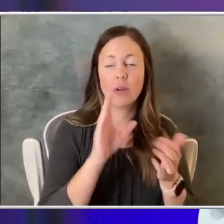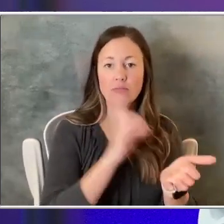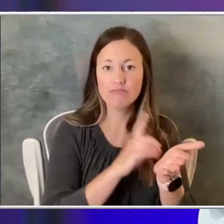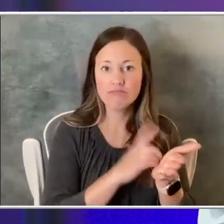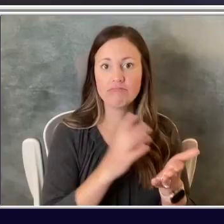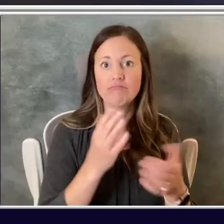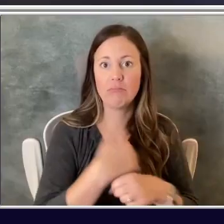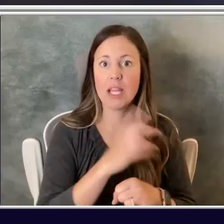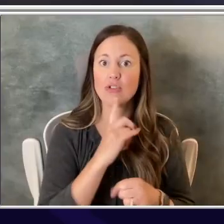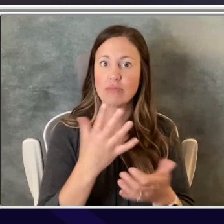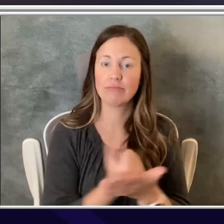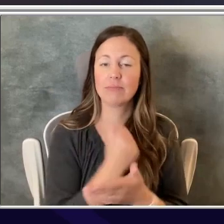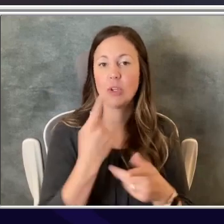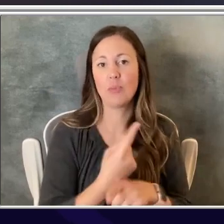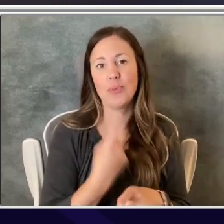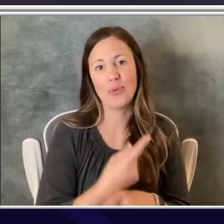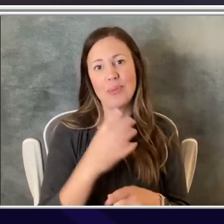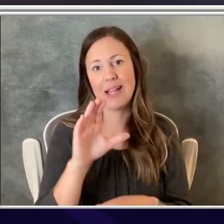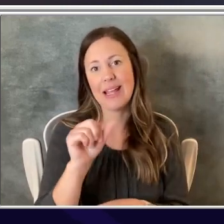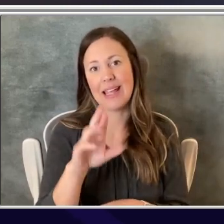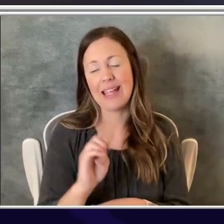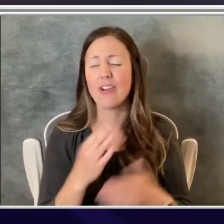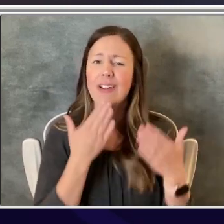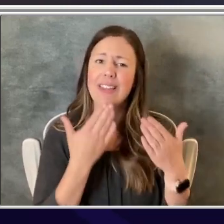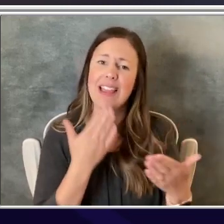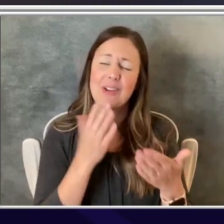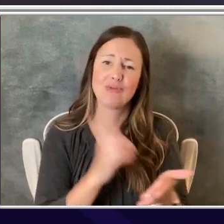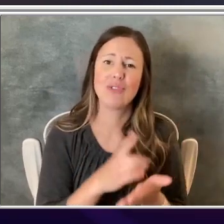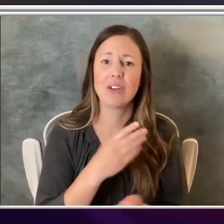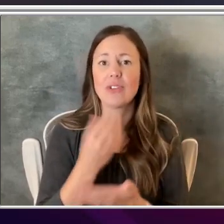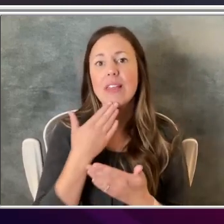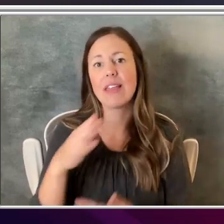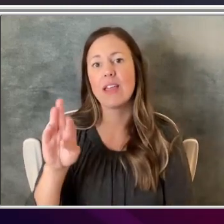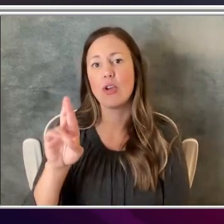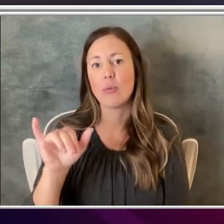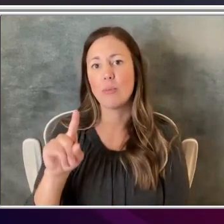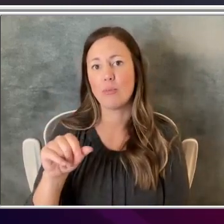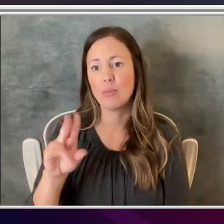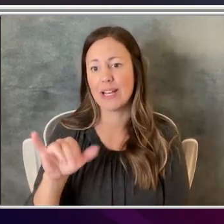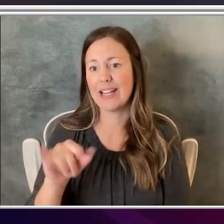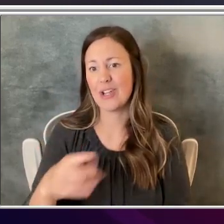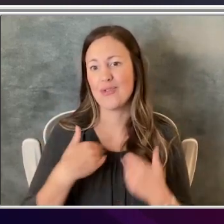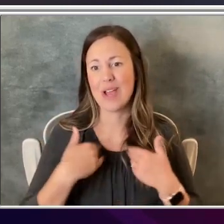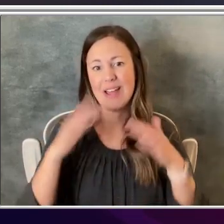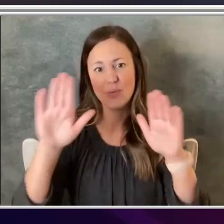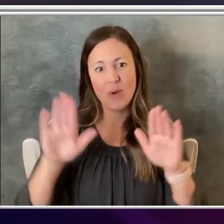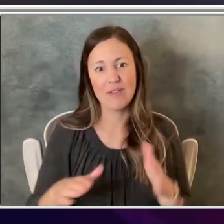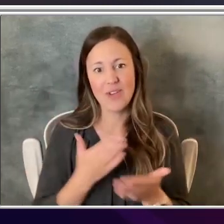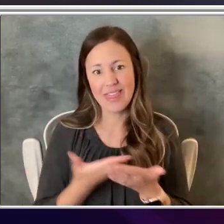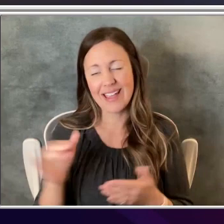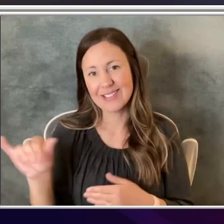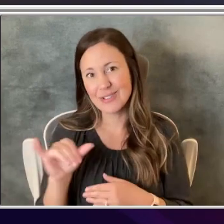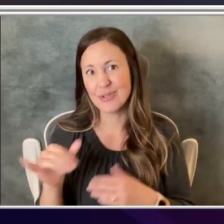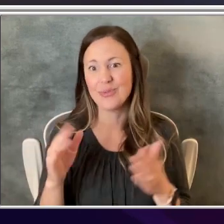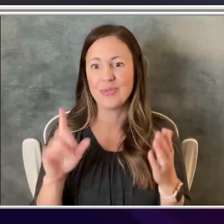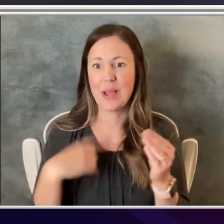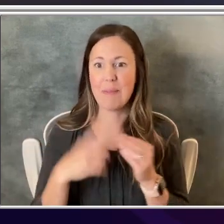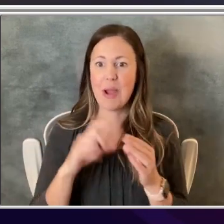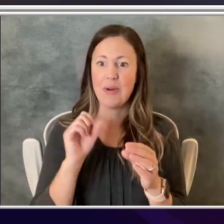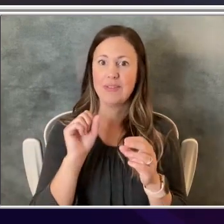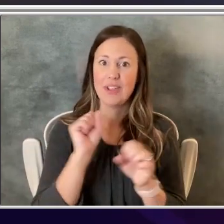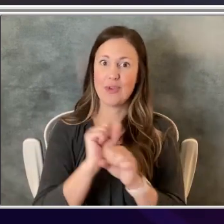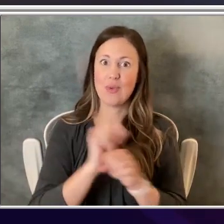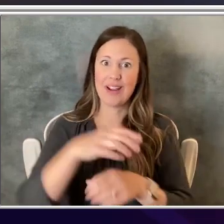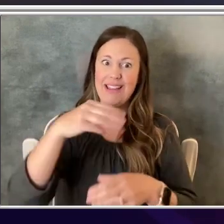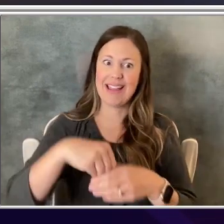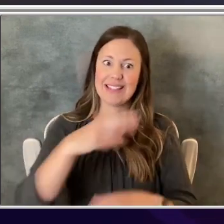need. Dr. Sheldon, thank you. And Brittany, you just had wonderful things about as well to say the work inside the hospital.